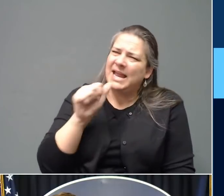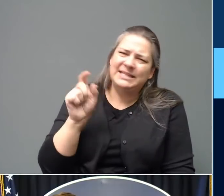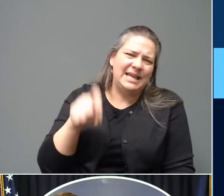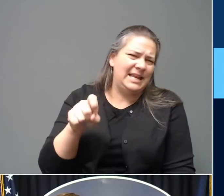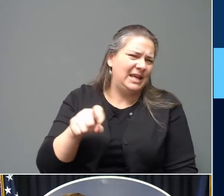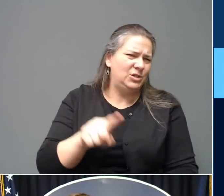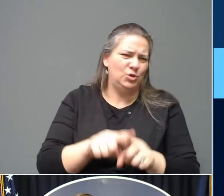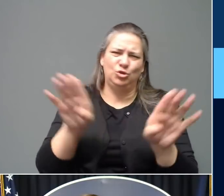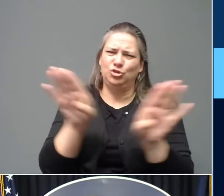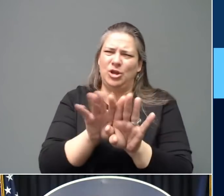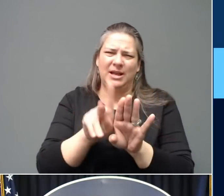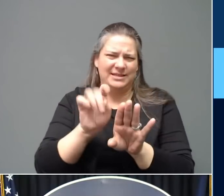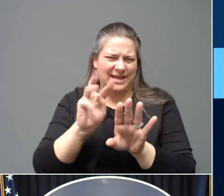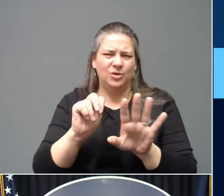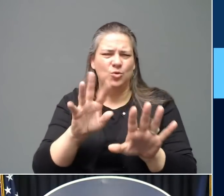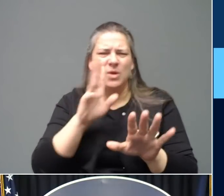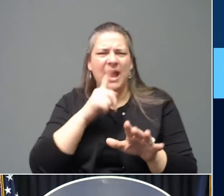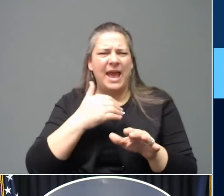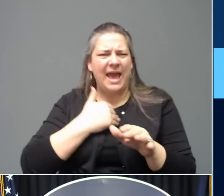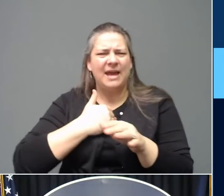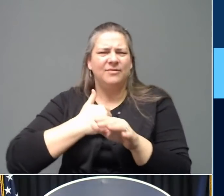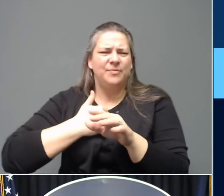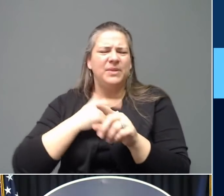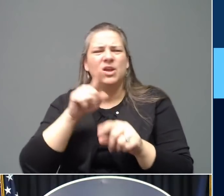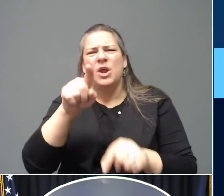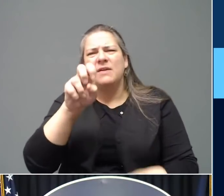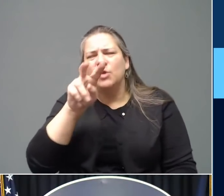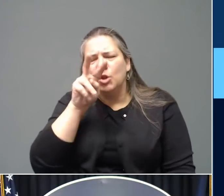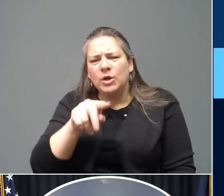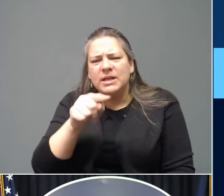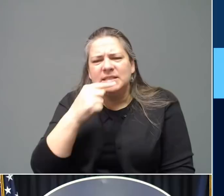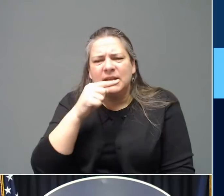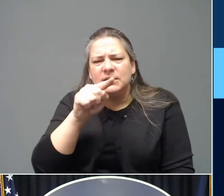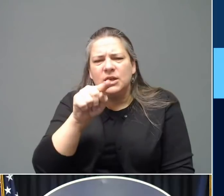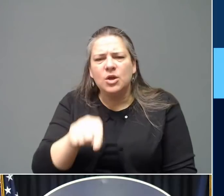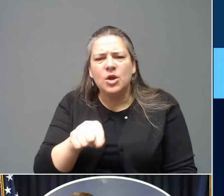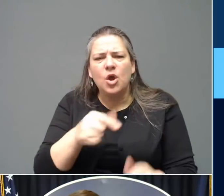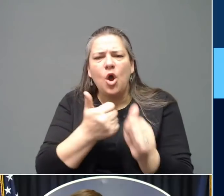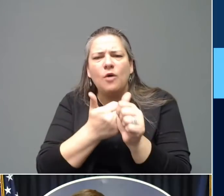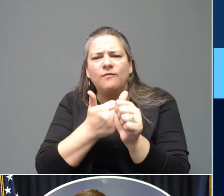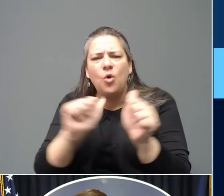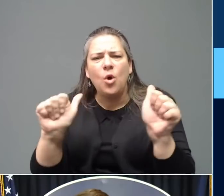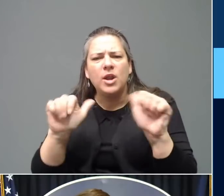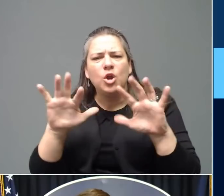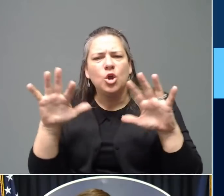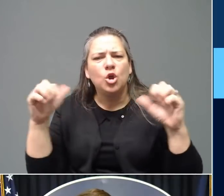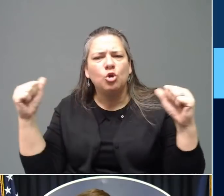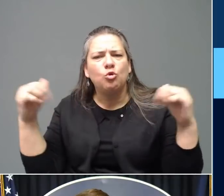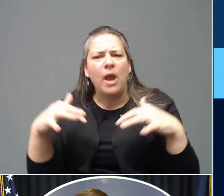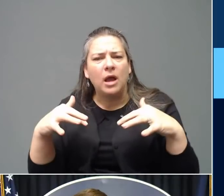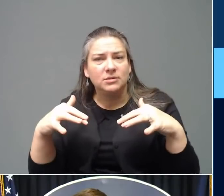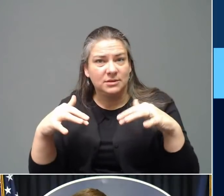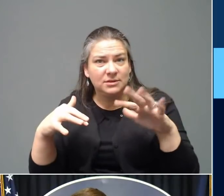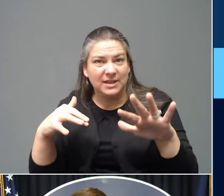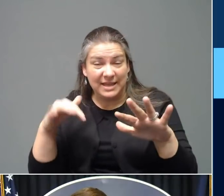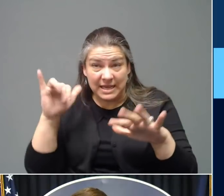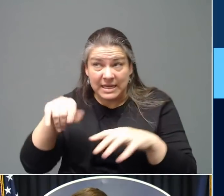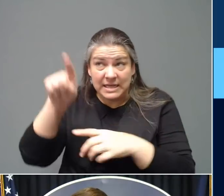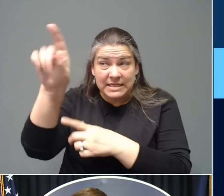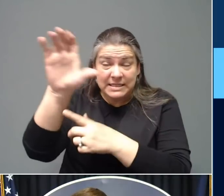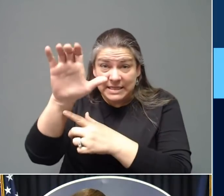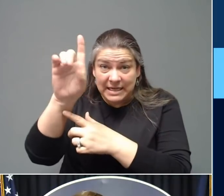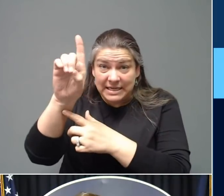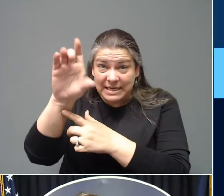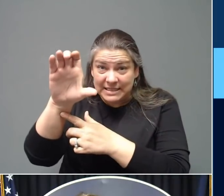Here's another one. It says to avoid crowds. Being in crowds like, and this is the CDC telling you where you can